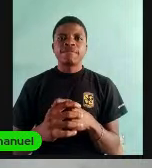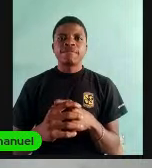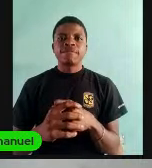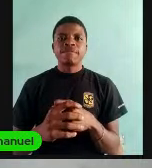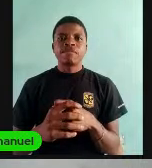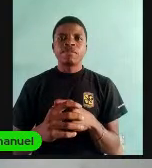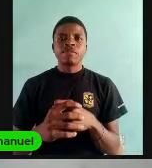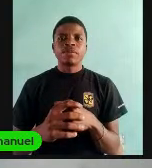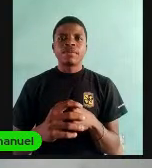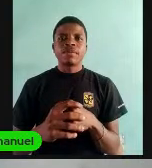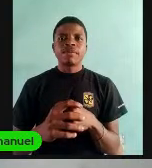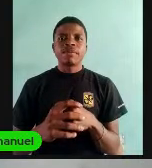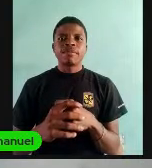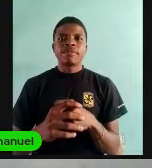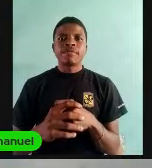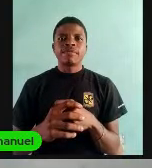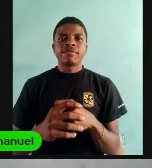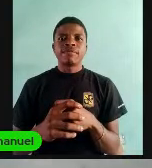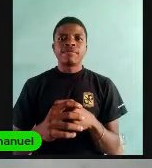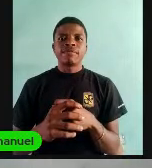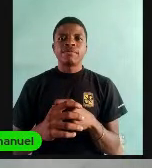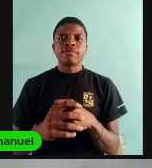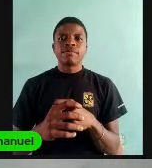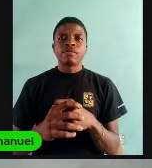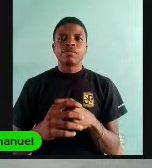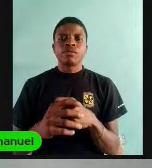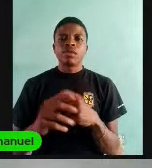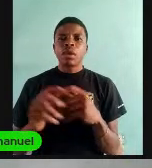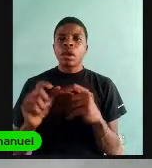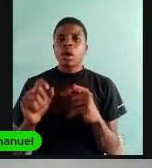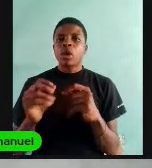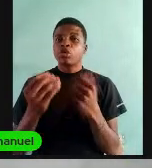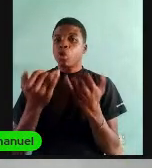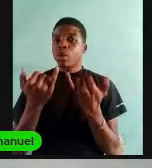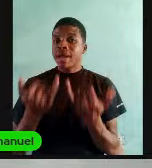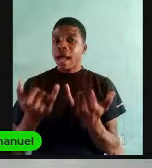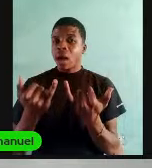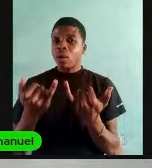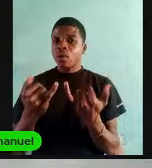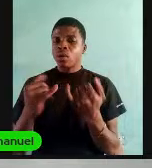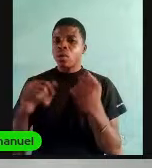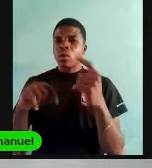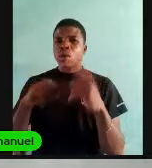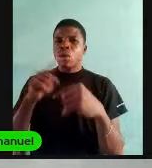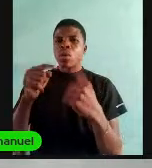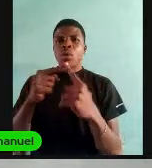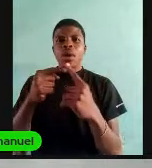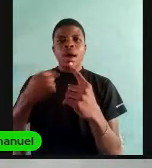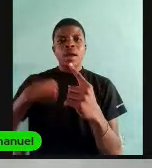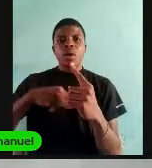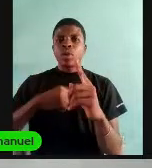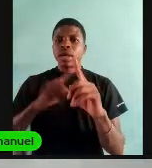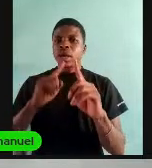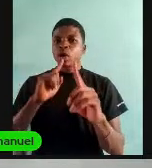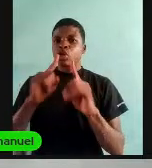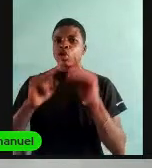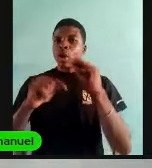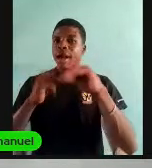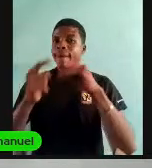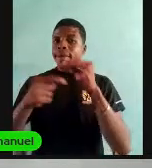let me proceed right now. So now we're going to talk about okay, we're going to talk about computers